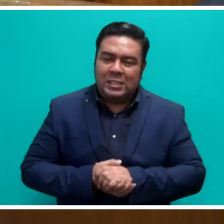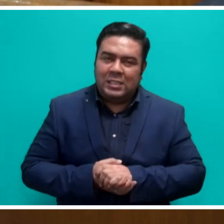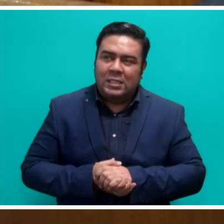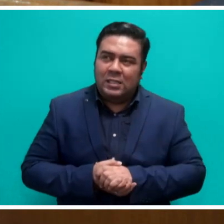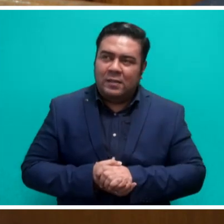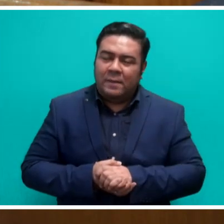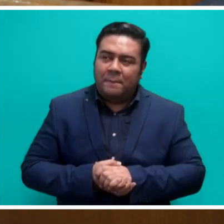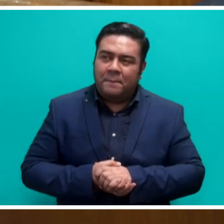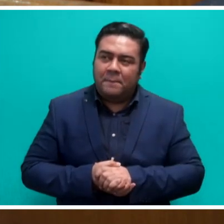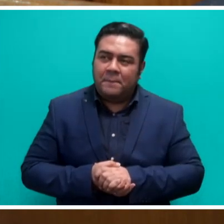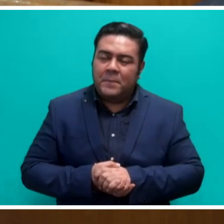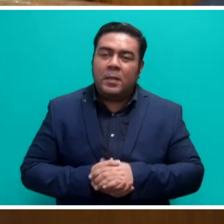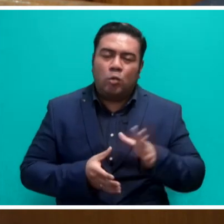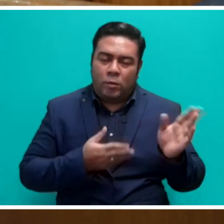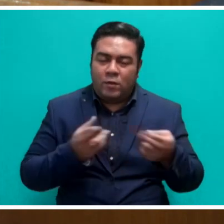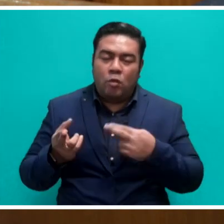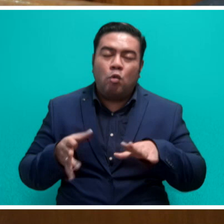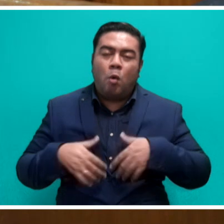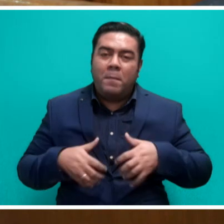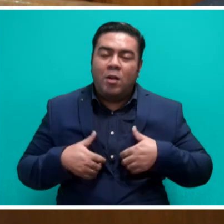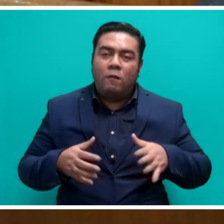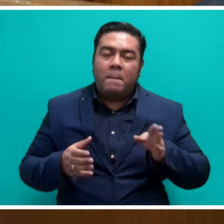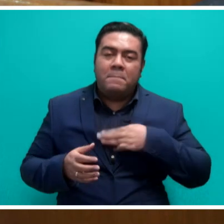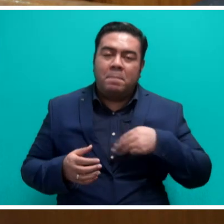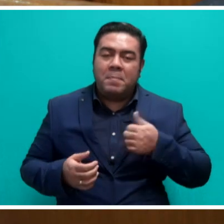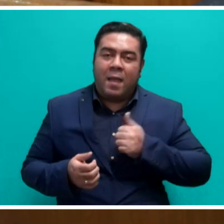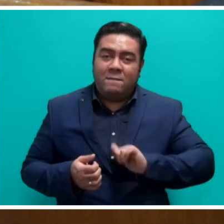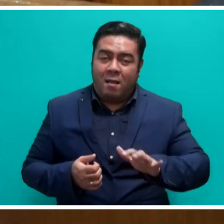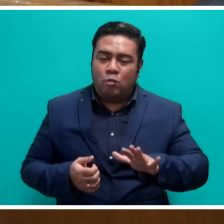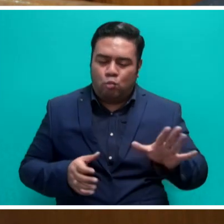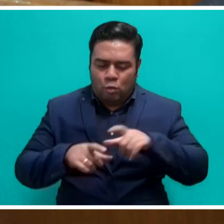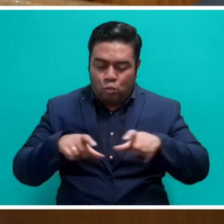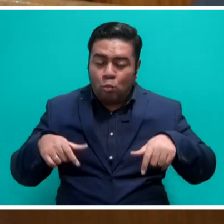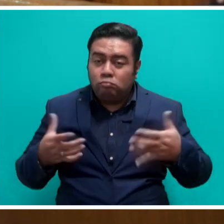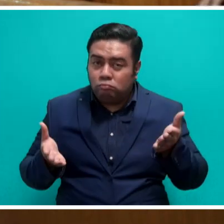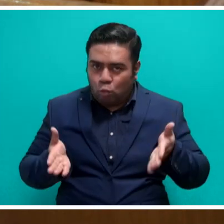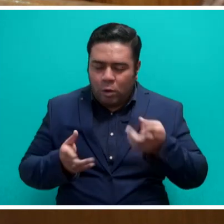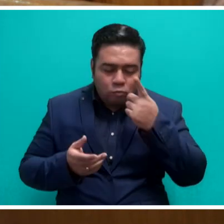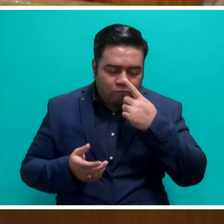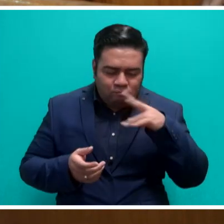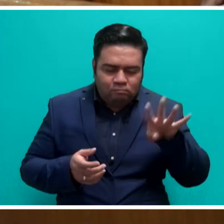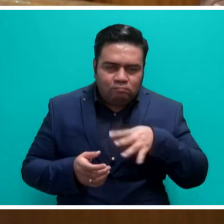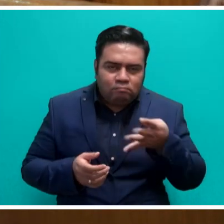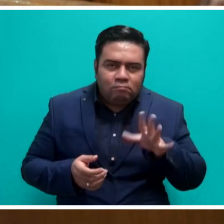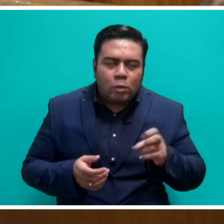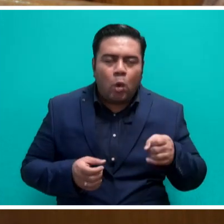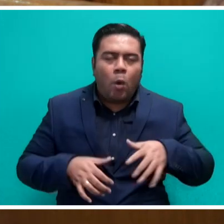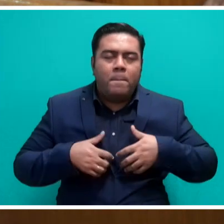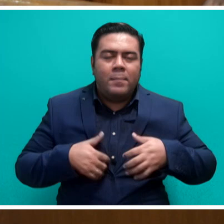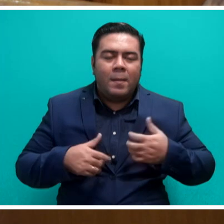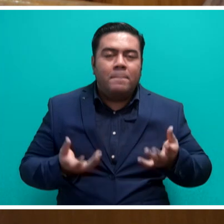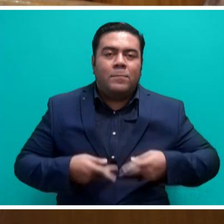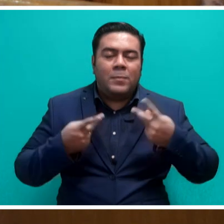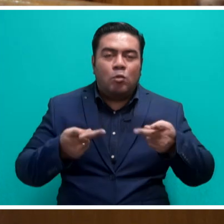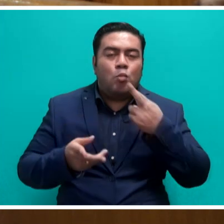refer those complaints of misbehavior to a tribunal to inquire into the complaints and provide the report